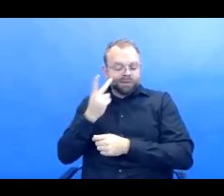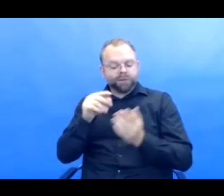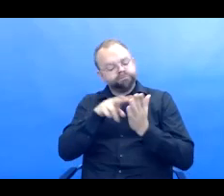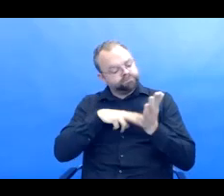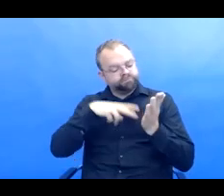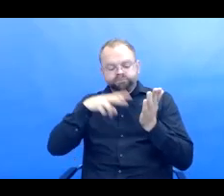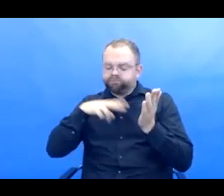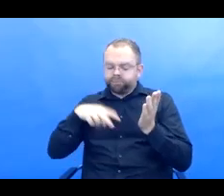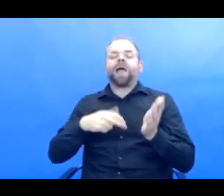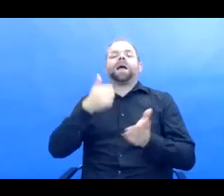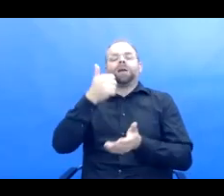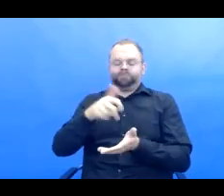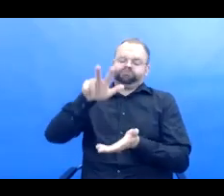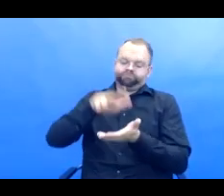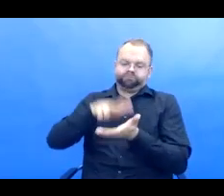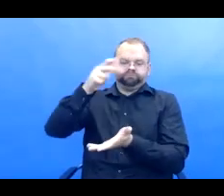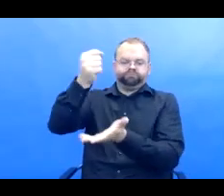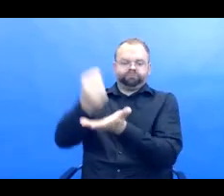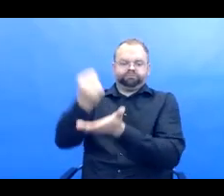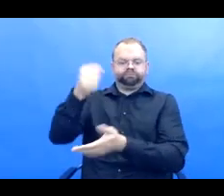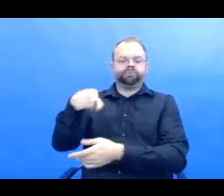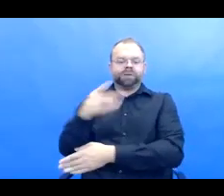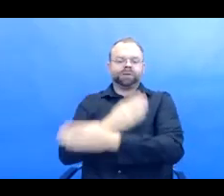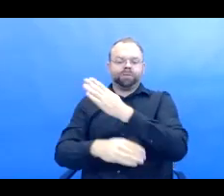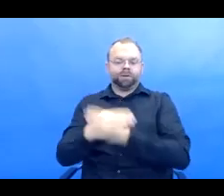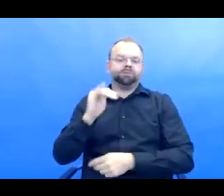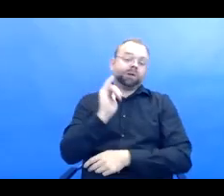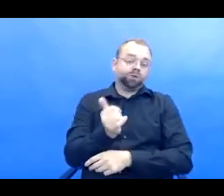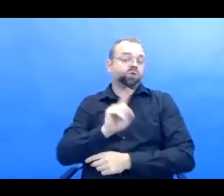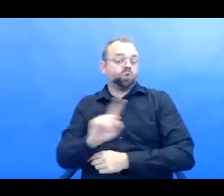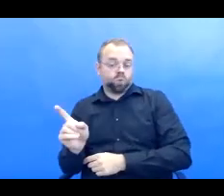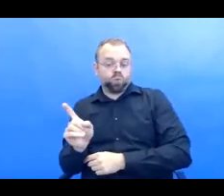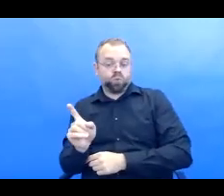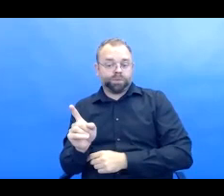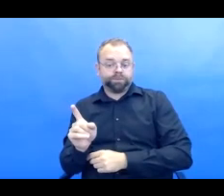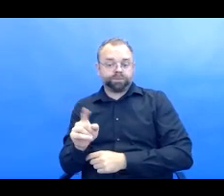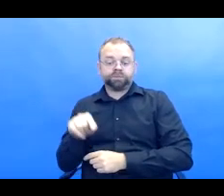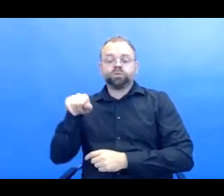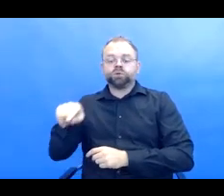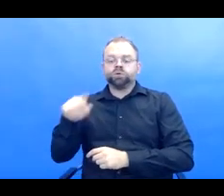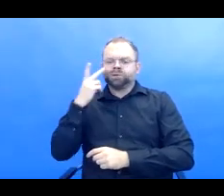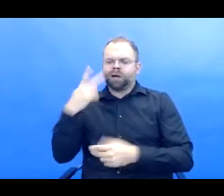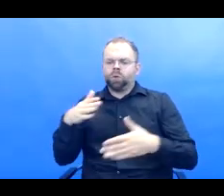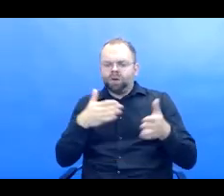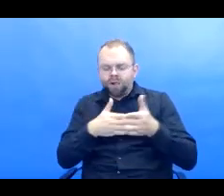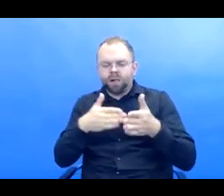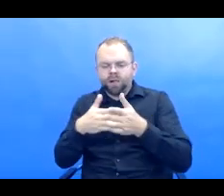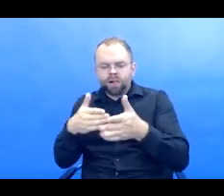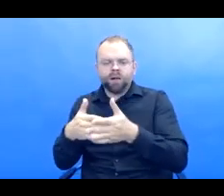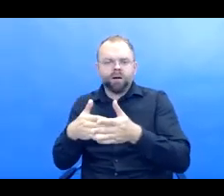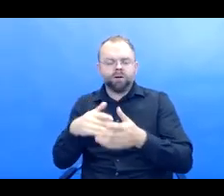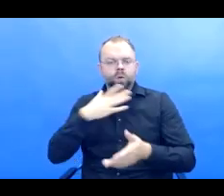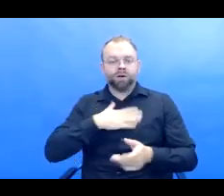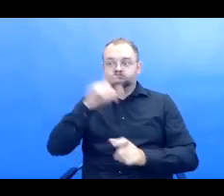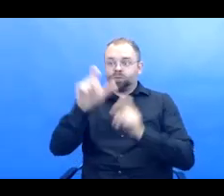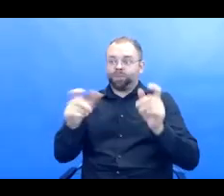psychosocial disabilities. And this is because due to the nature of their disability, most of them have invisible disabilities. And coming from a